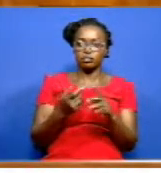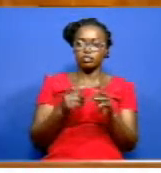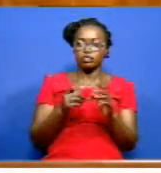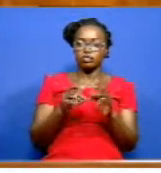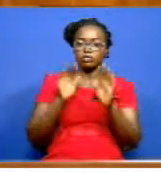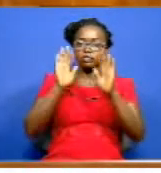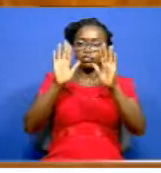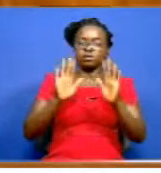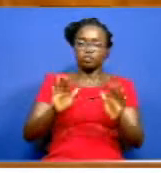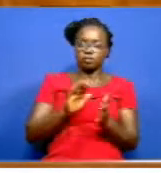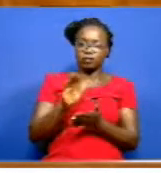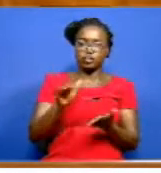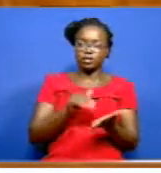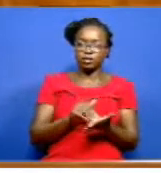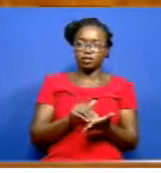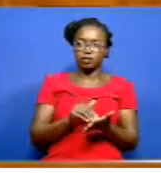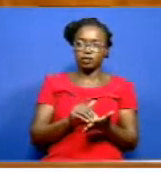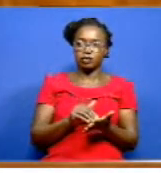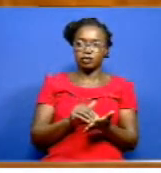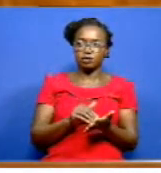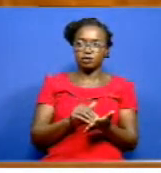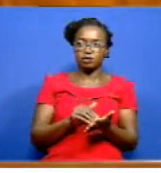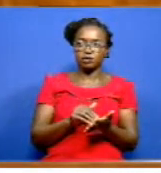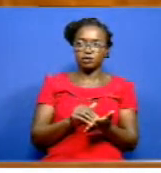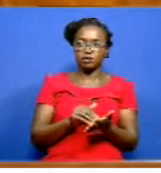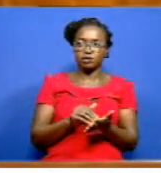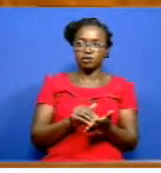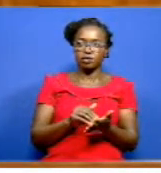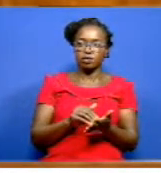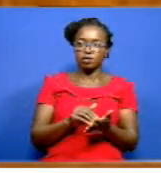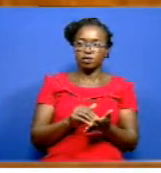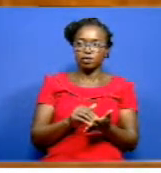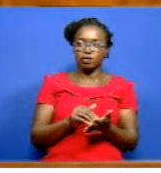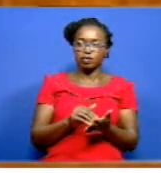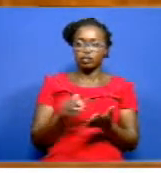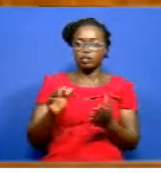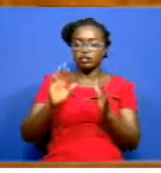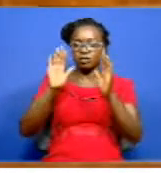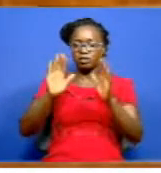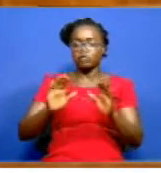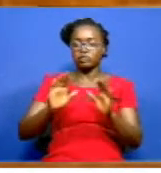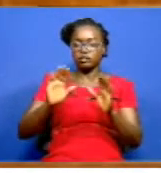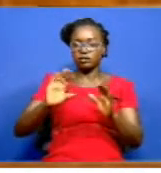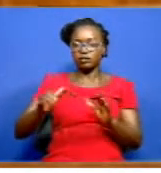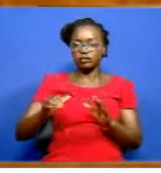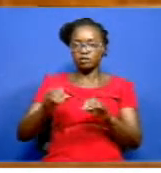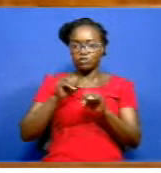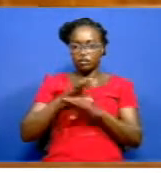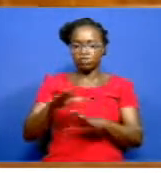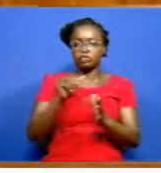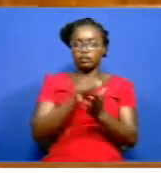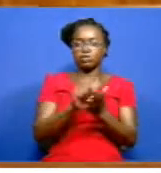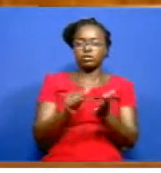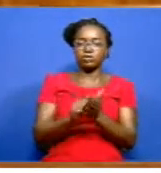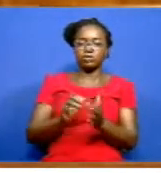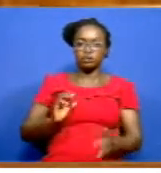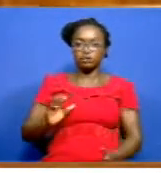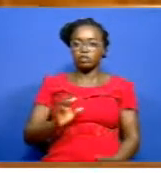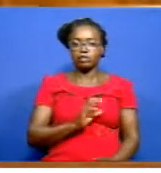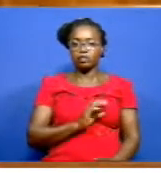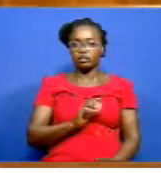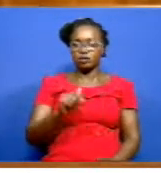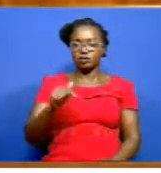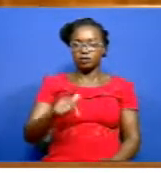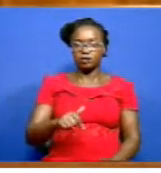Central. In view of the foregoing, Kisumu County COVID-19 Multi-Agency Committee convened